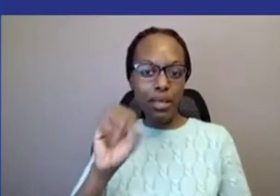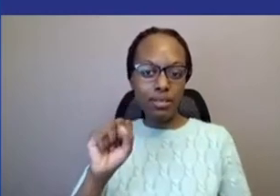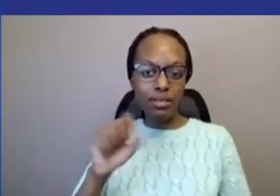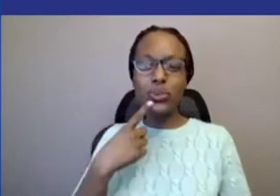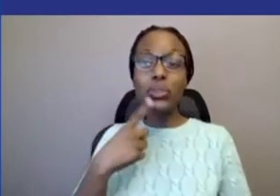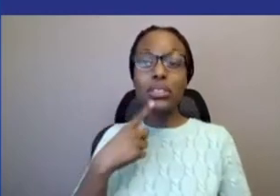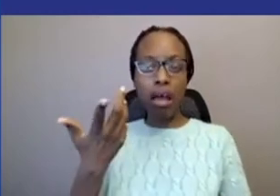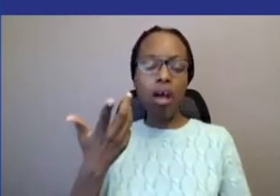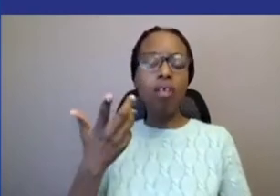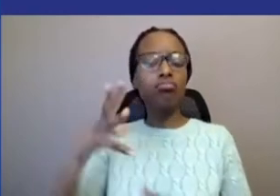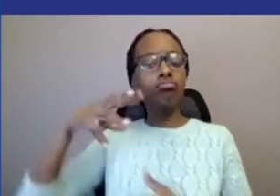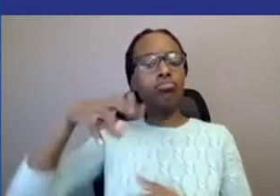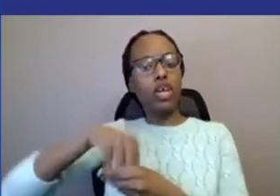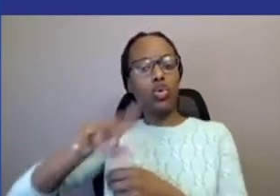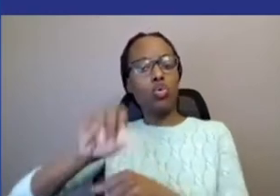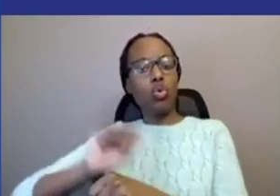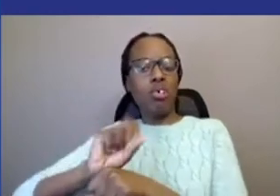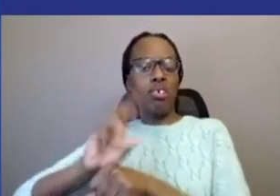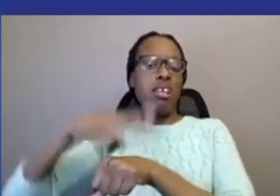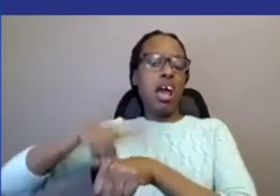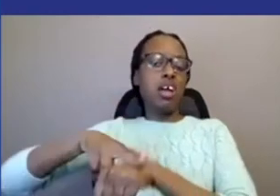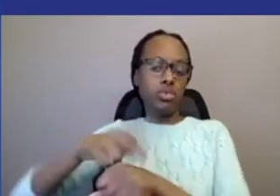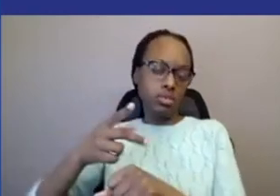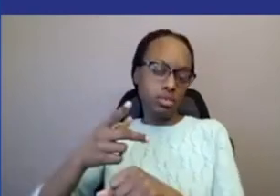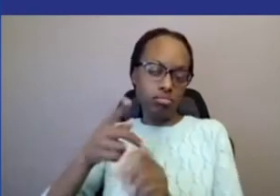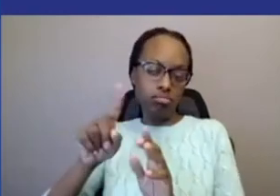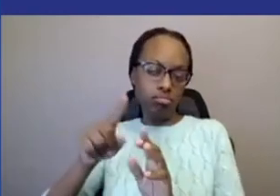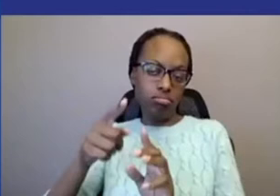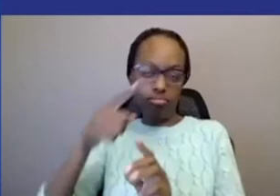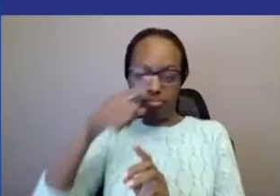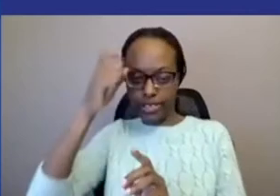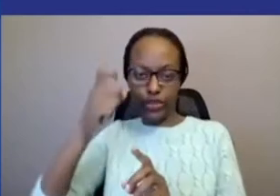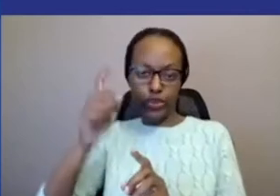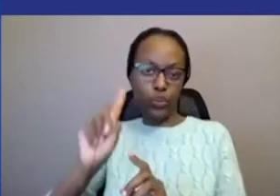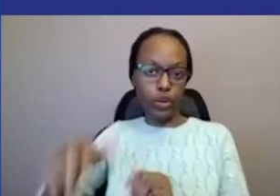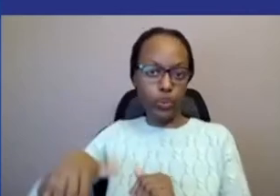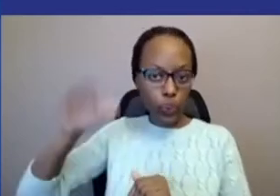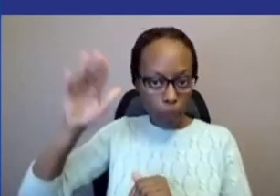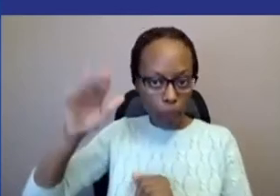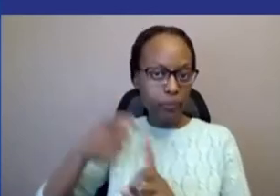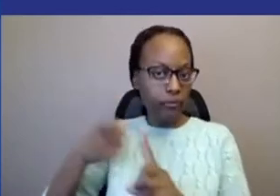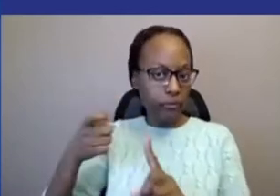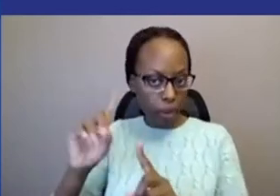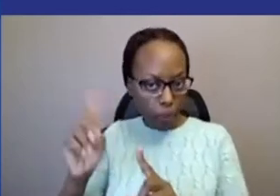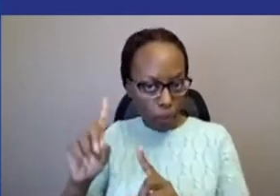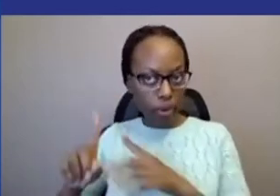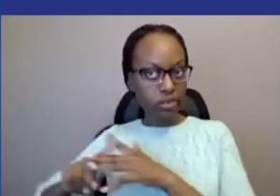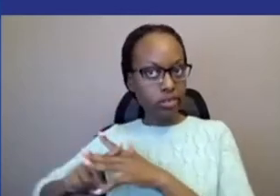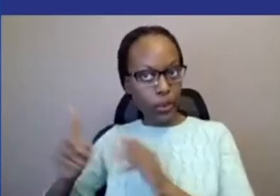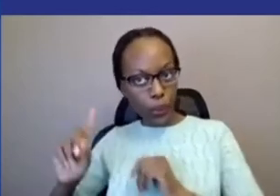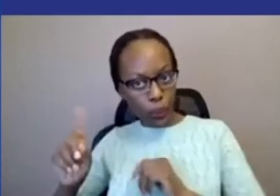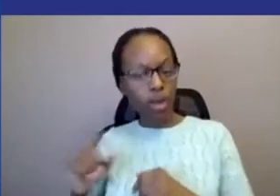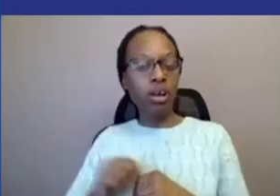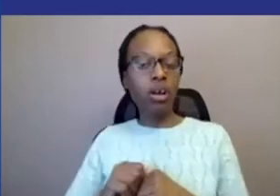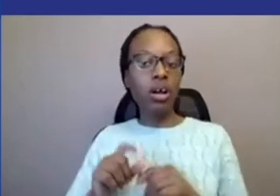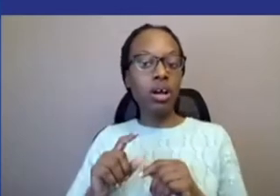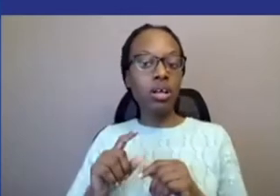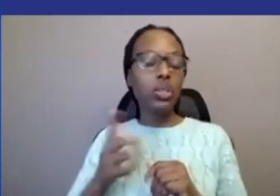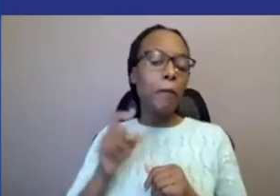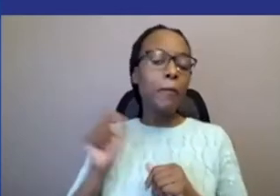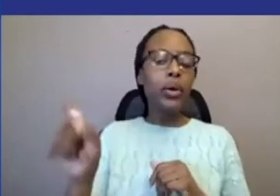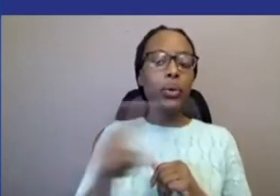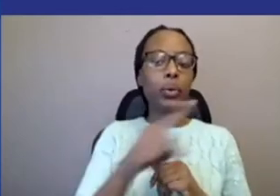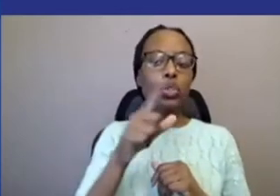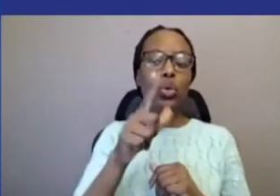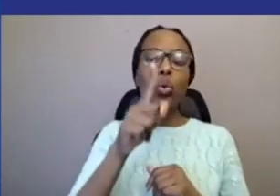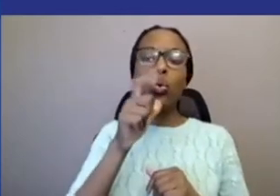of where you come from. But my question would be to you, and we can start with Nelida, who holds